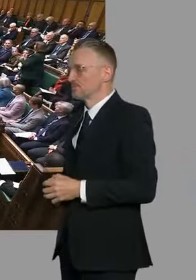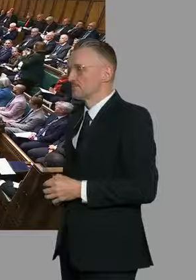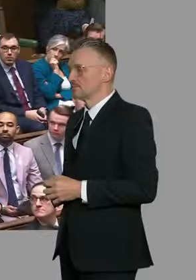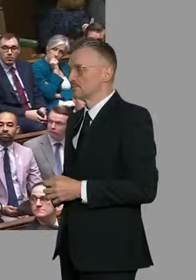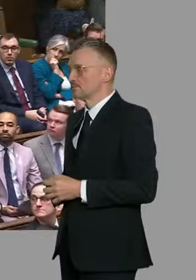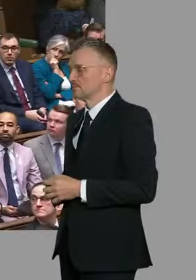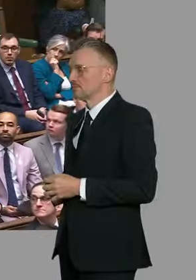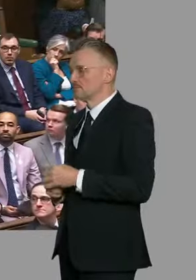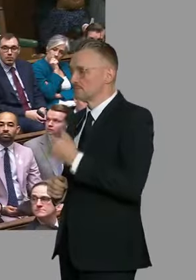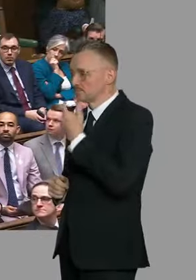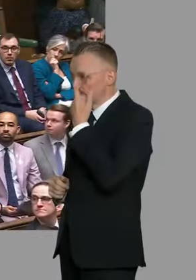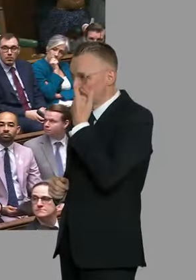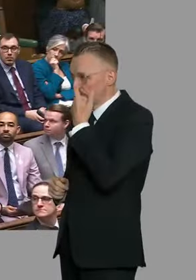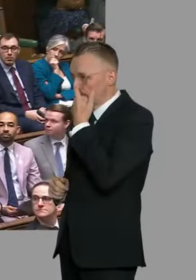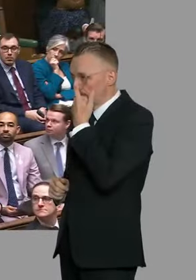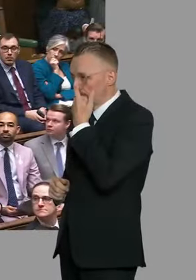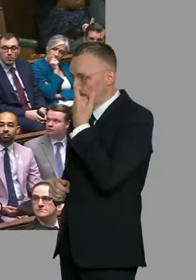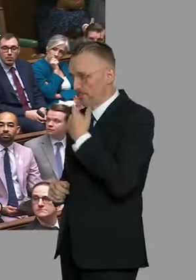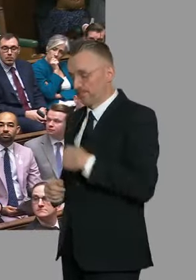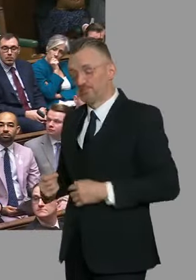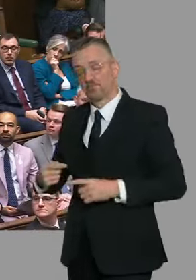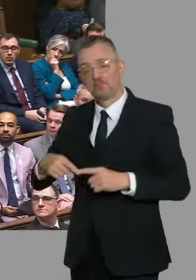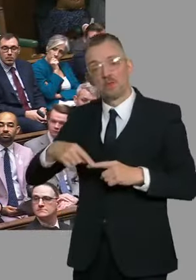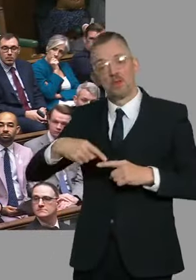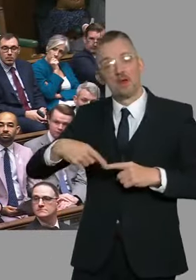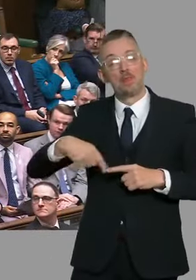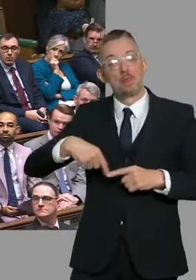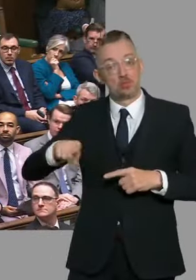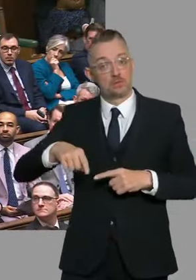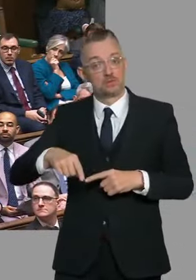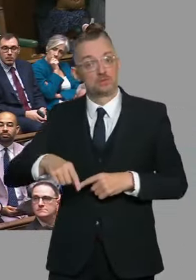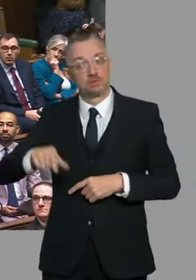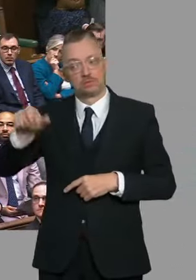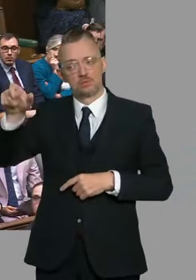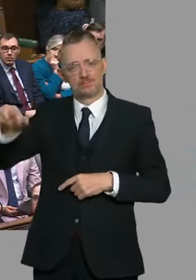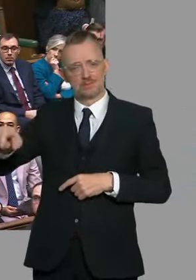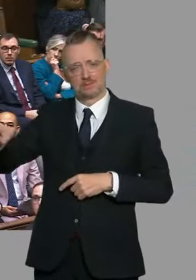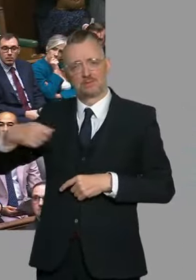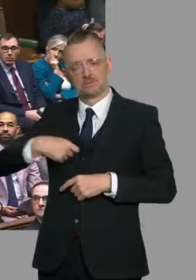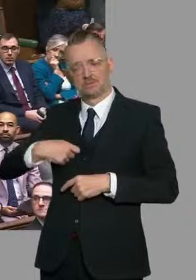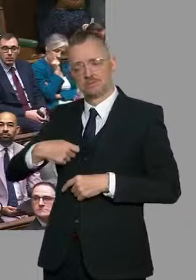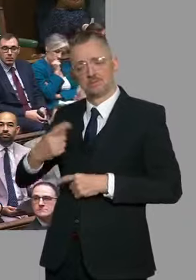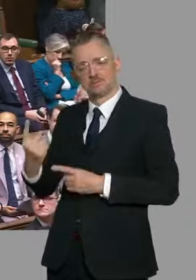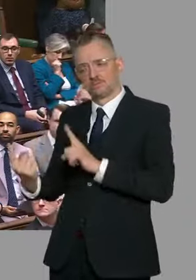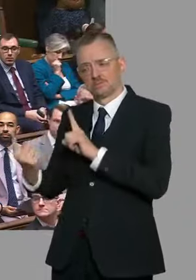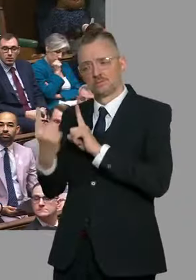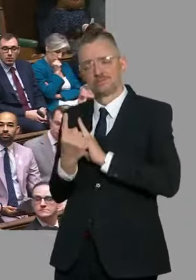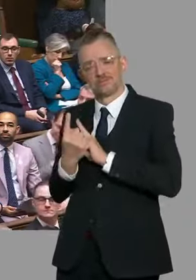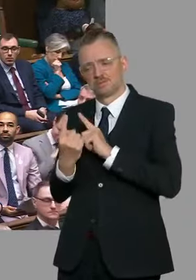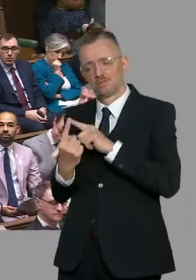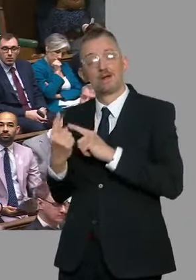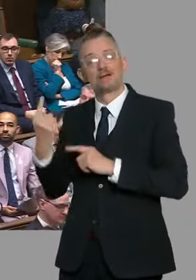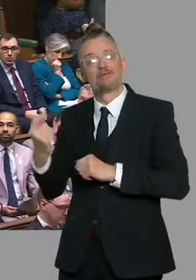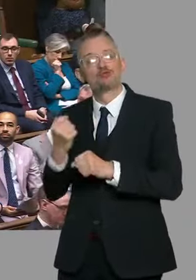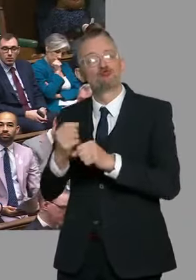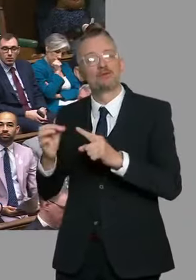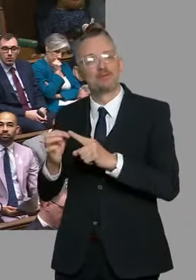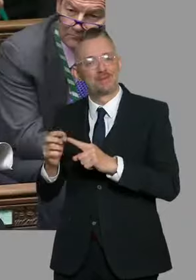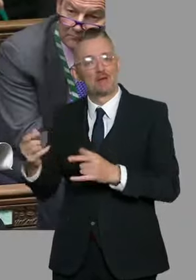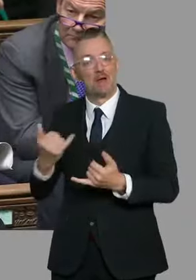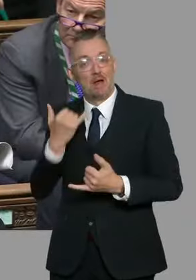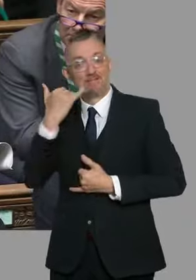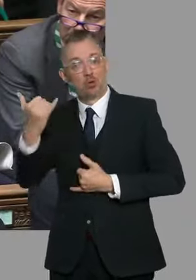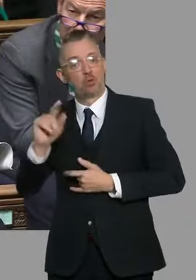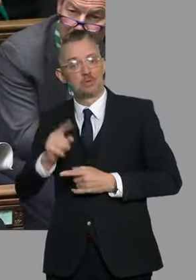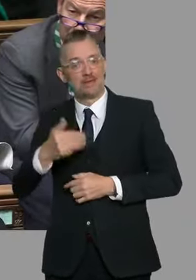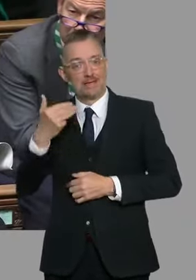by my constituent Sally. She's a GP and she'd called 999 on Monday for a critically ill patient to try to get an ambulance, but couldn't